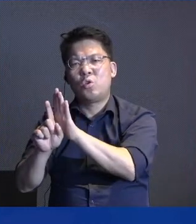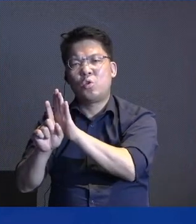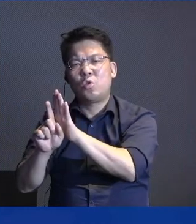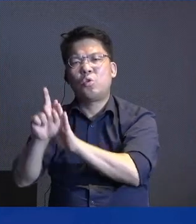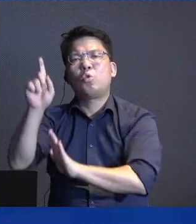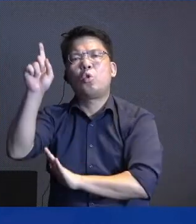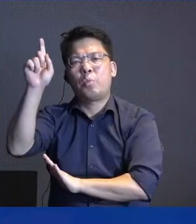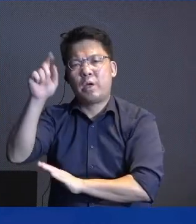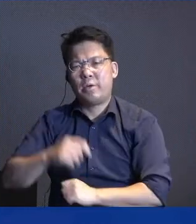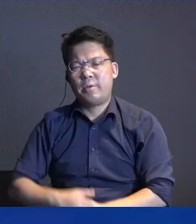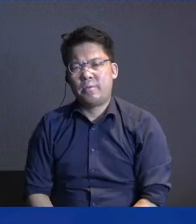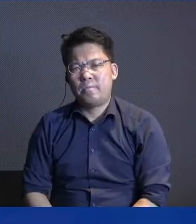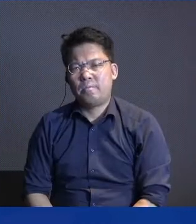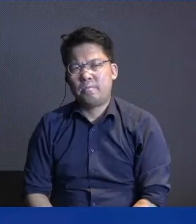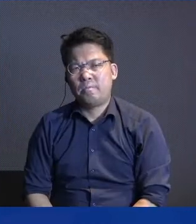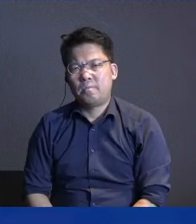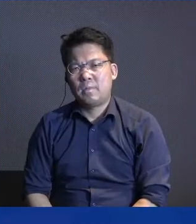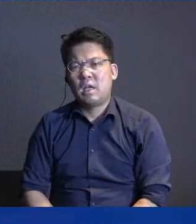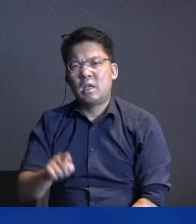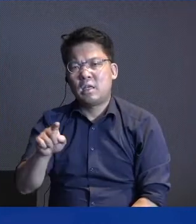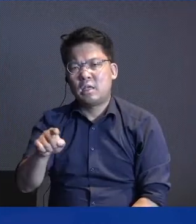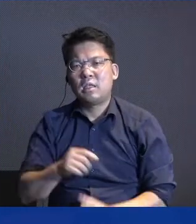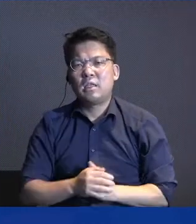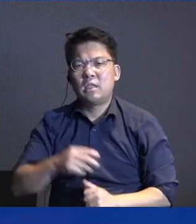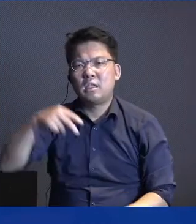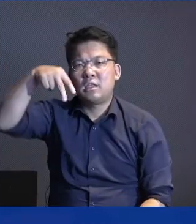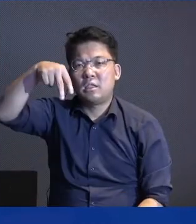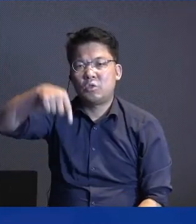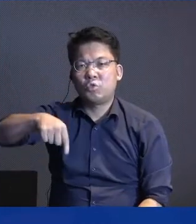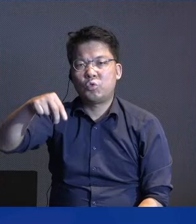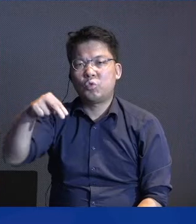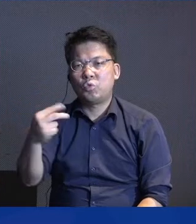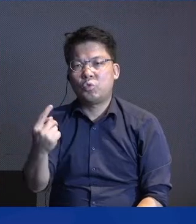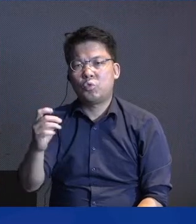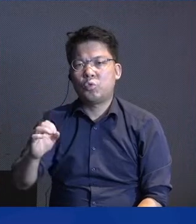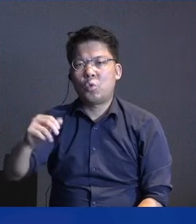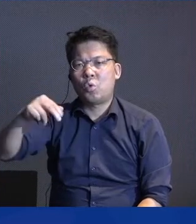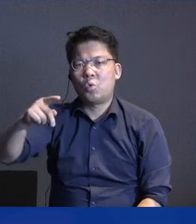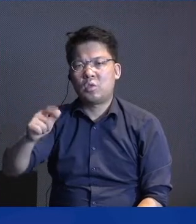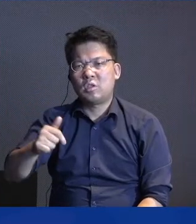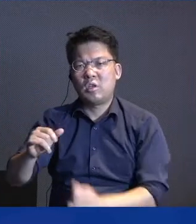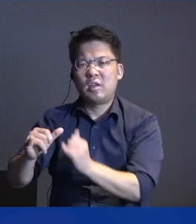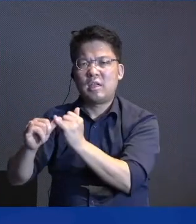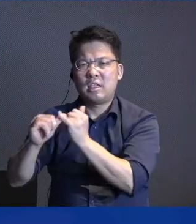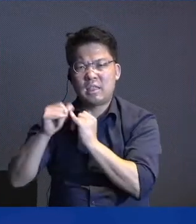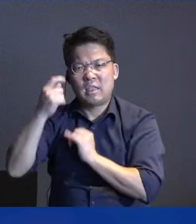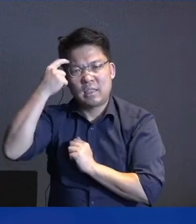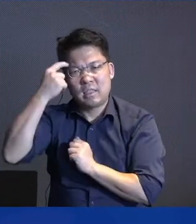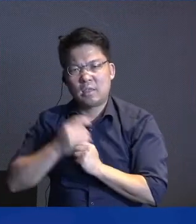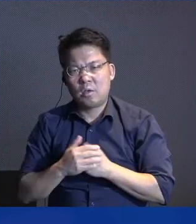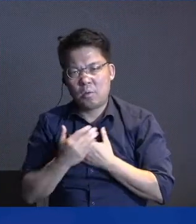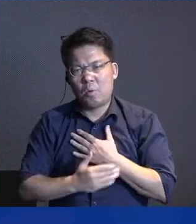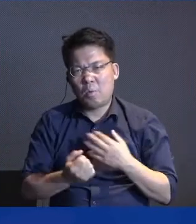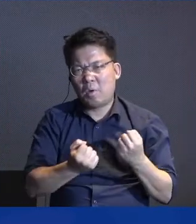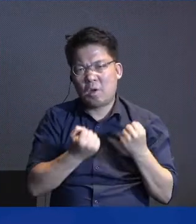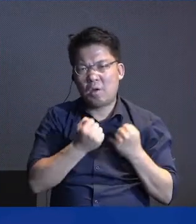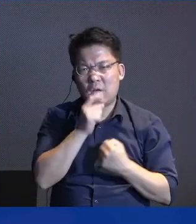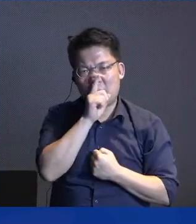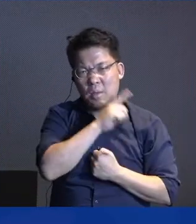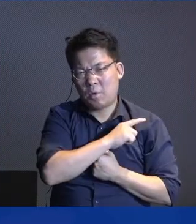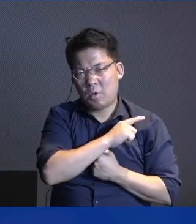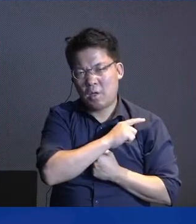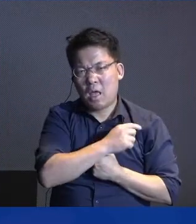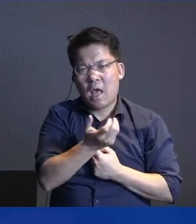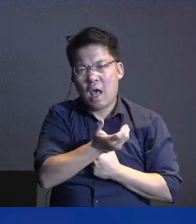is greatly associated with poor health or disability that would hinder